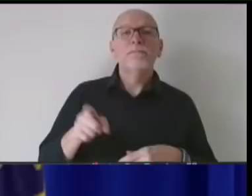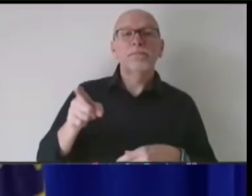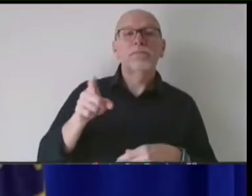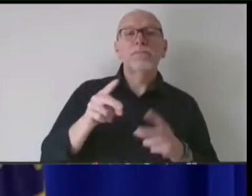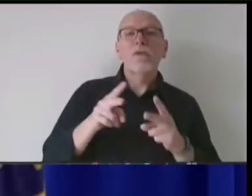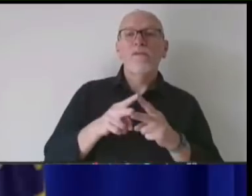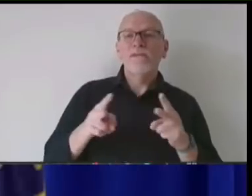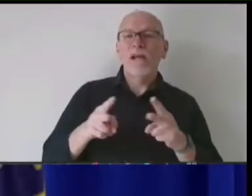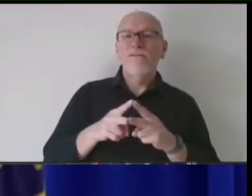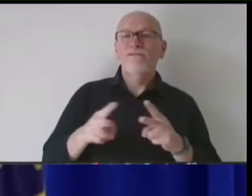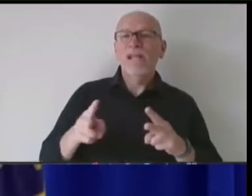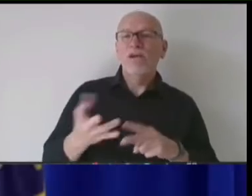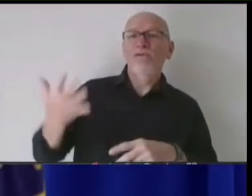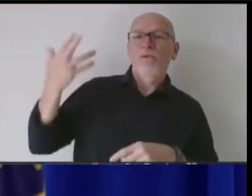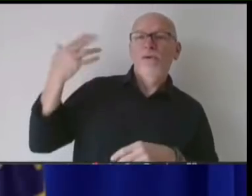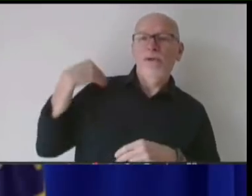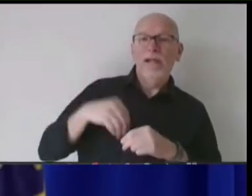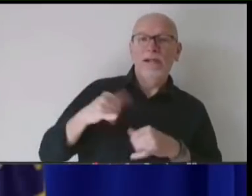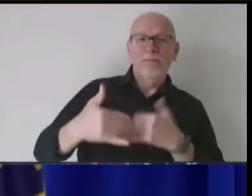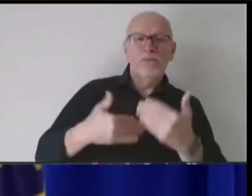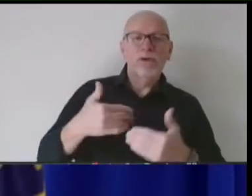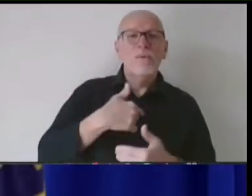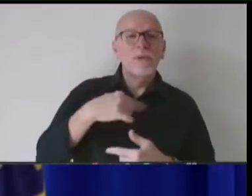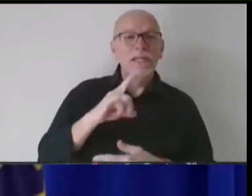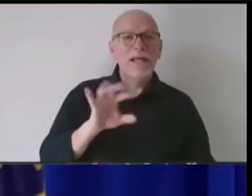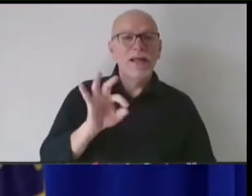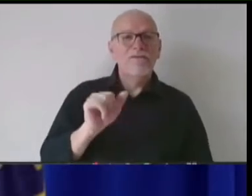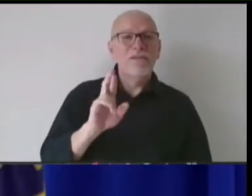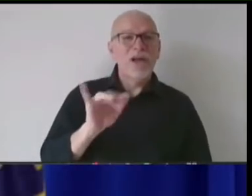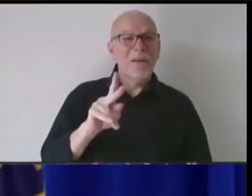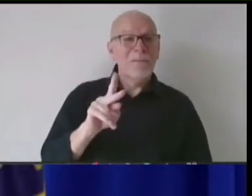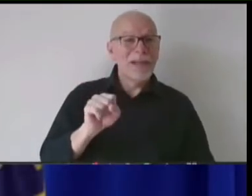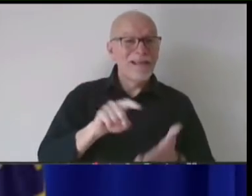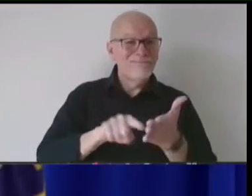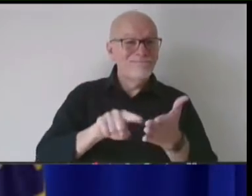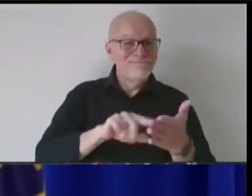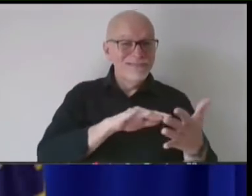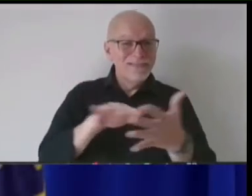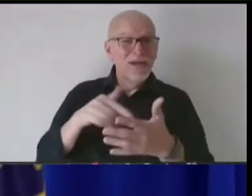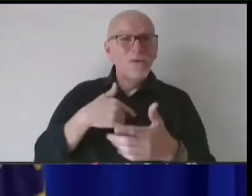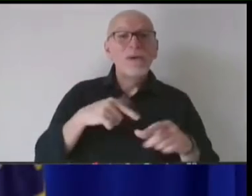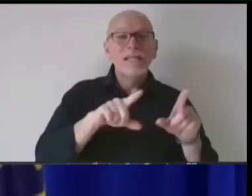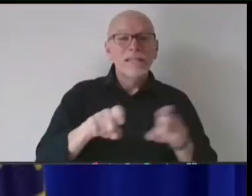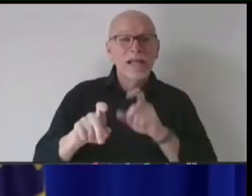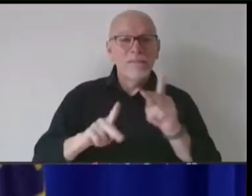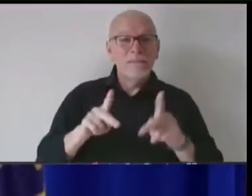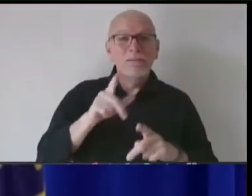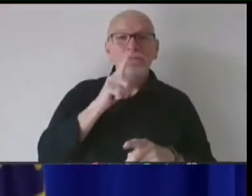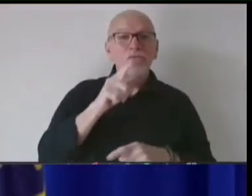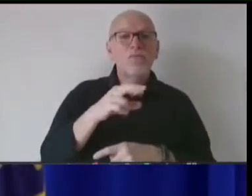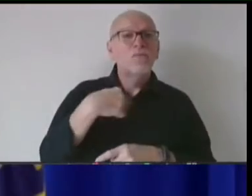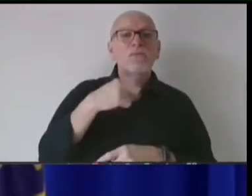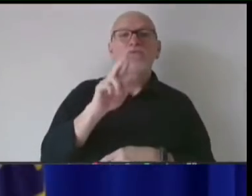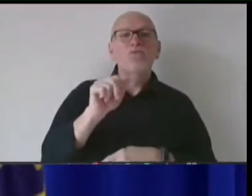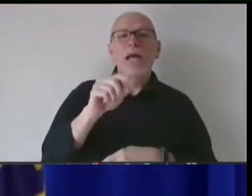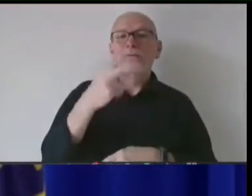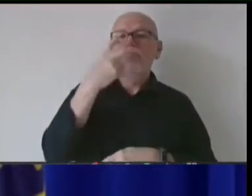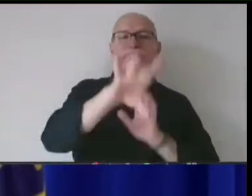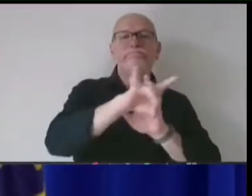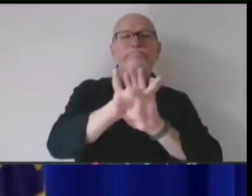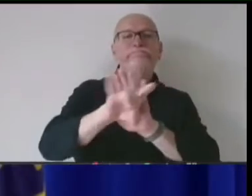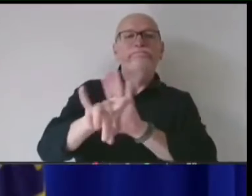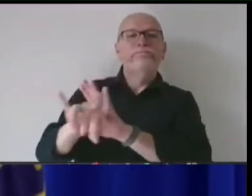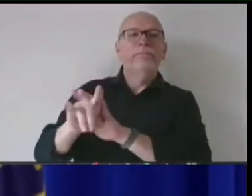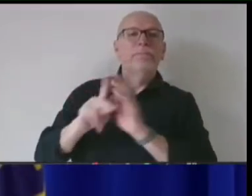early in this process, we did a Fairbanks study where we tested people. We just randomly chose people to come to sites and